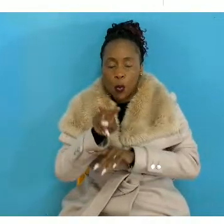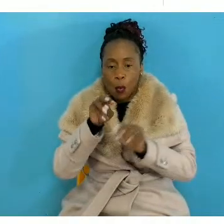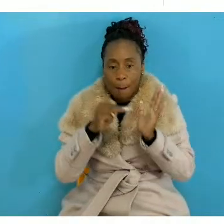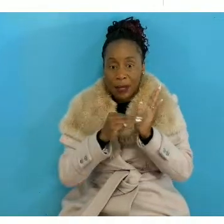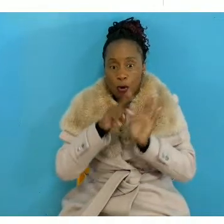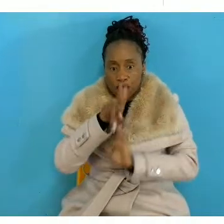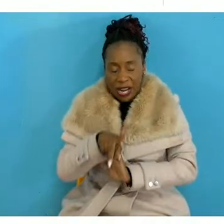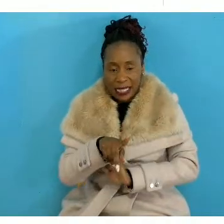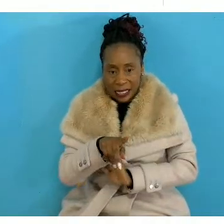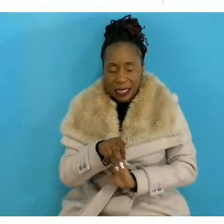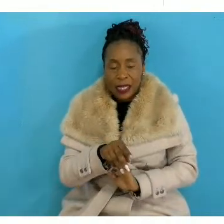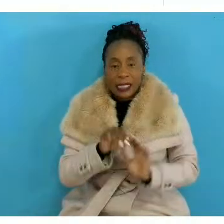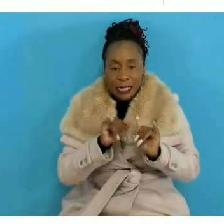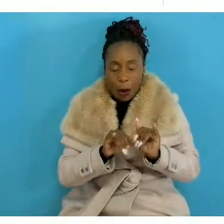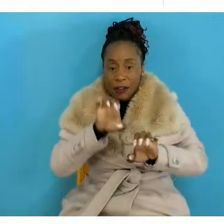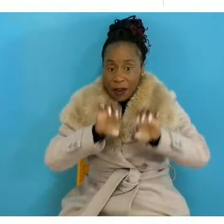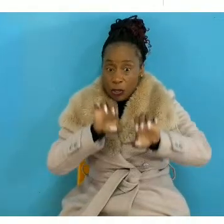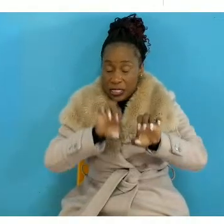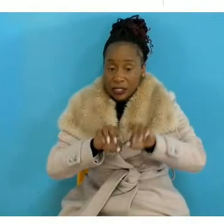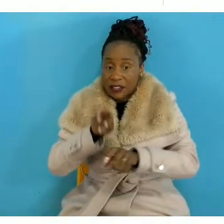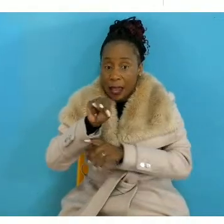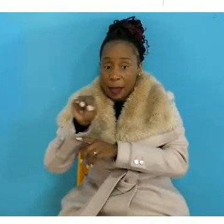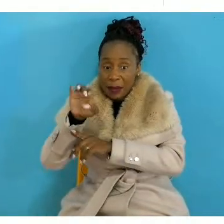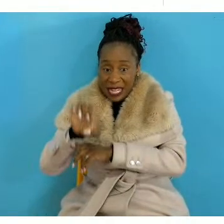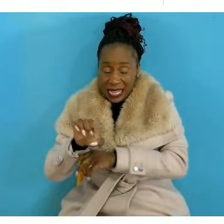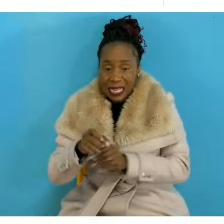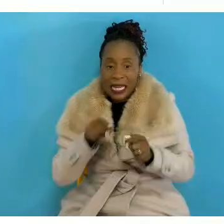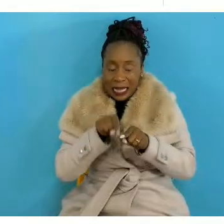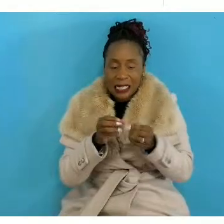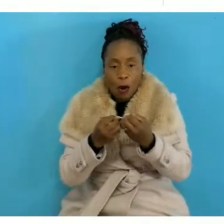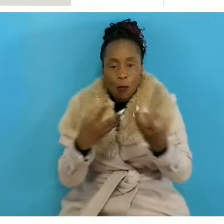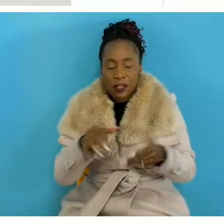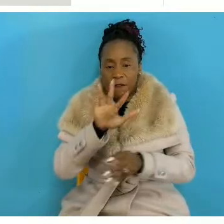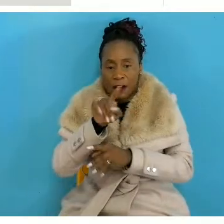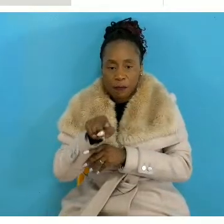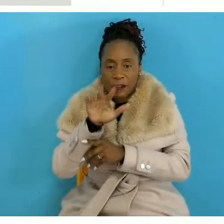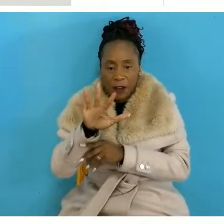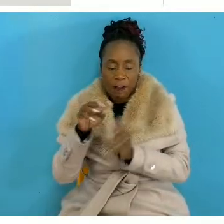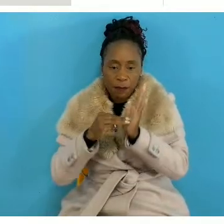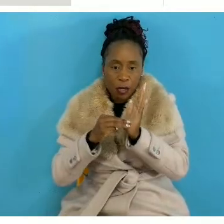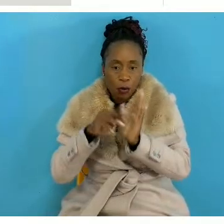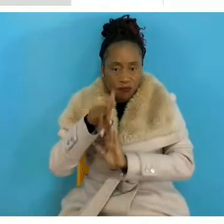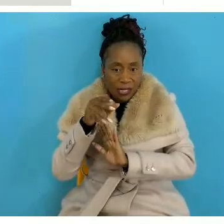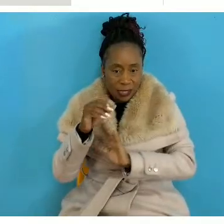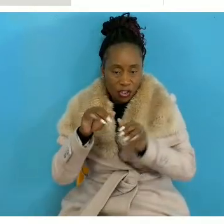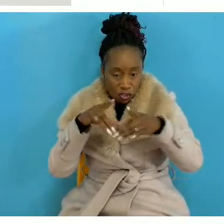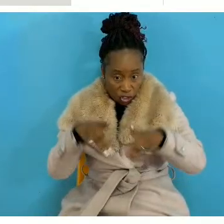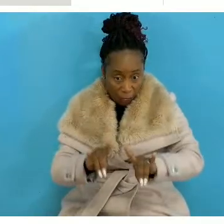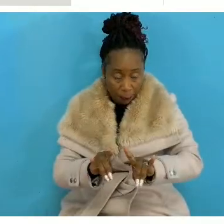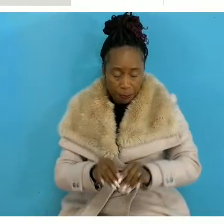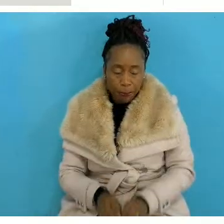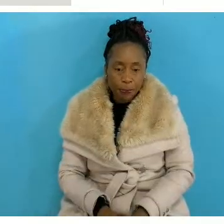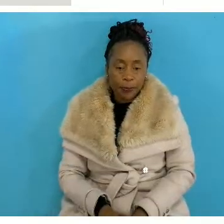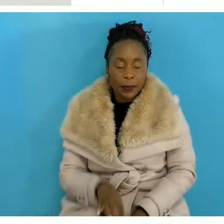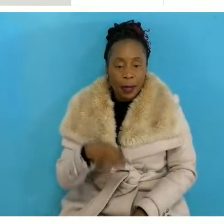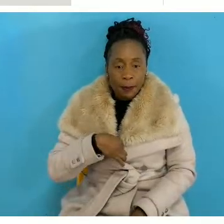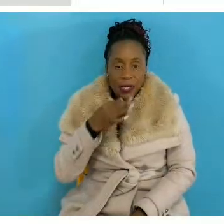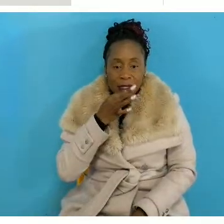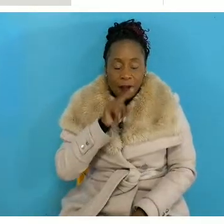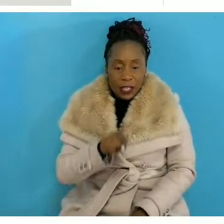project evaluation, which is our M&E, is 5.5 million, Chair. I've mentioned, Chair,